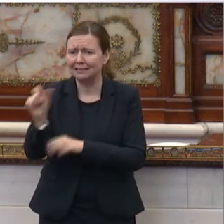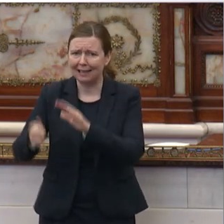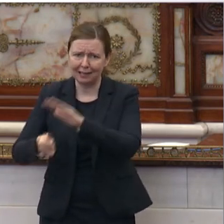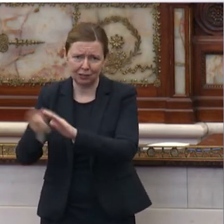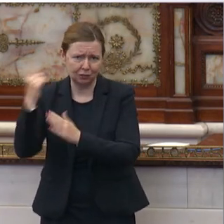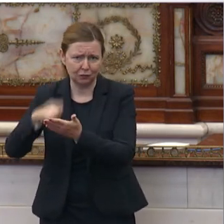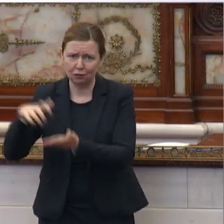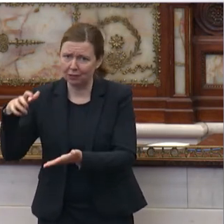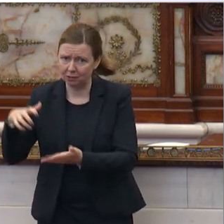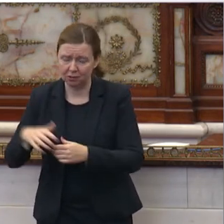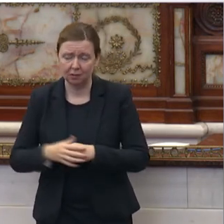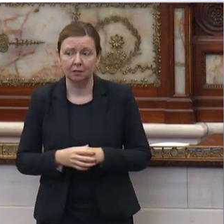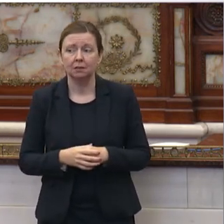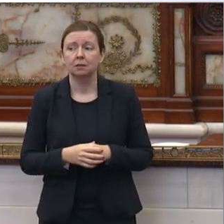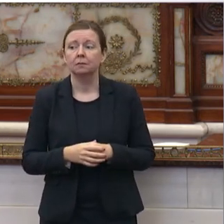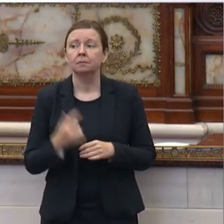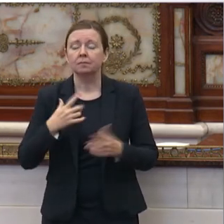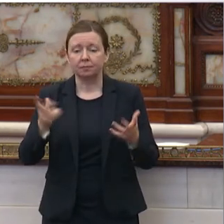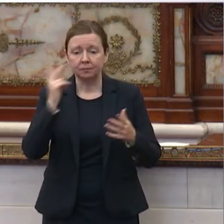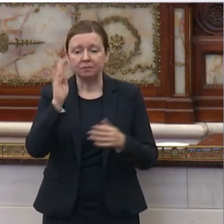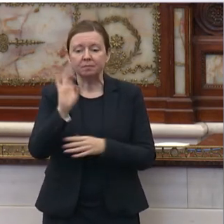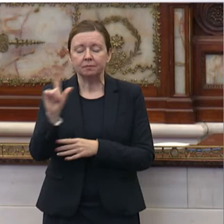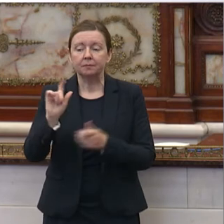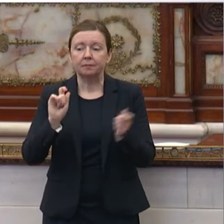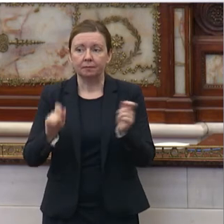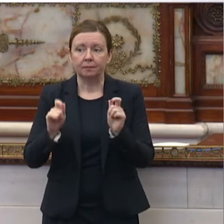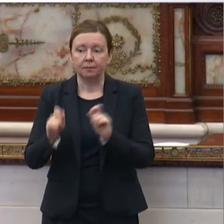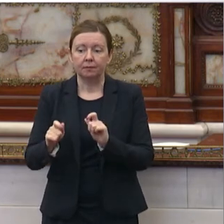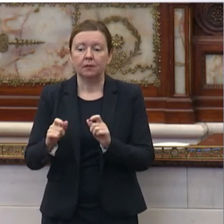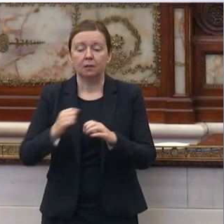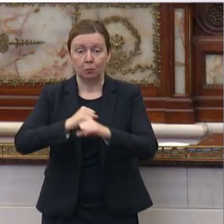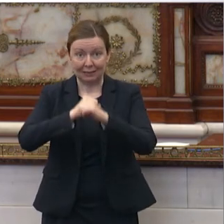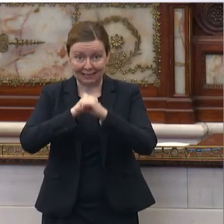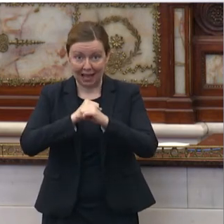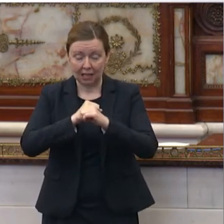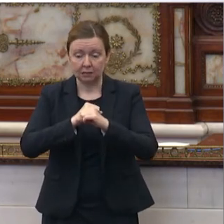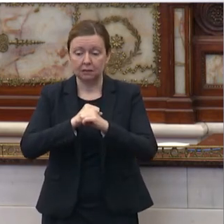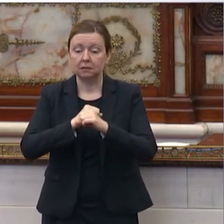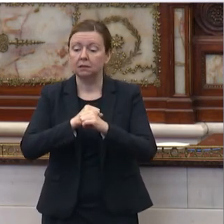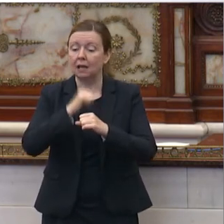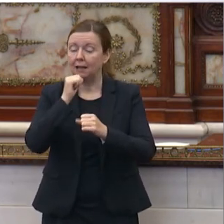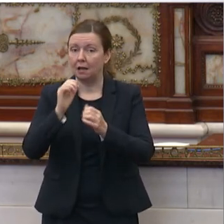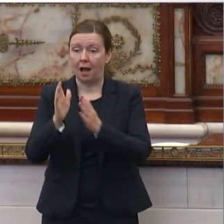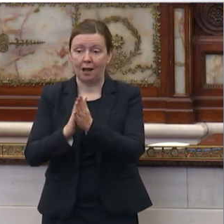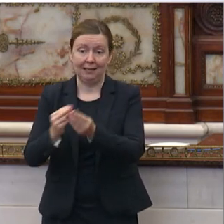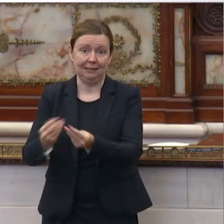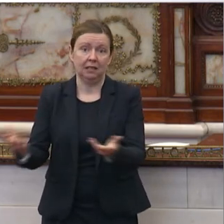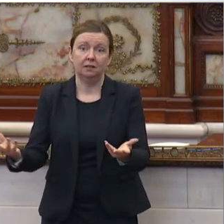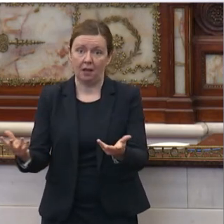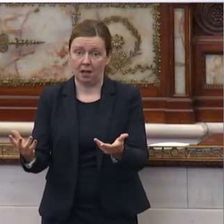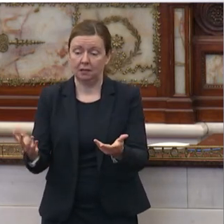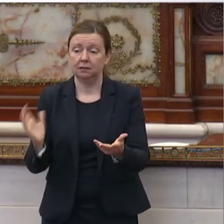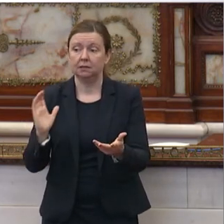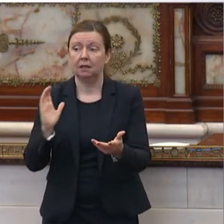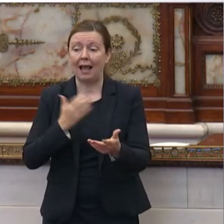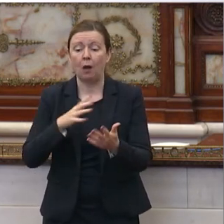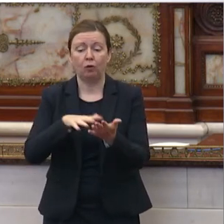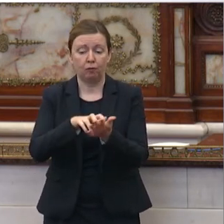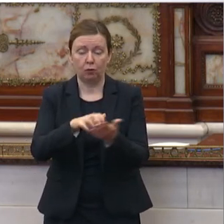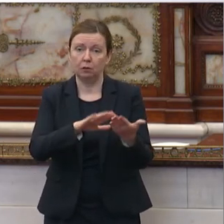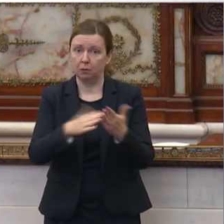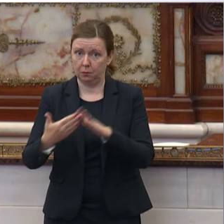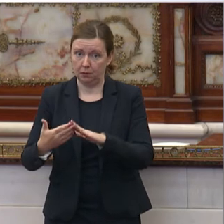the rich. We'd like to see the bill amended so that it protects rather than incentivizes our vulnerable